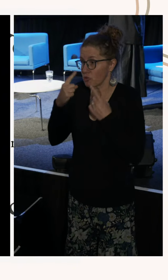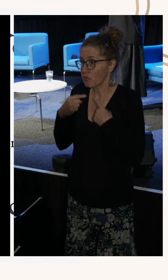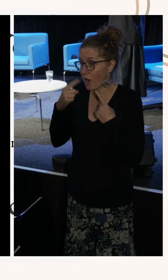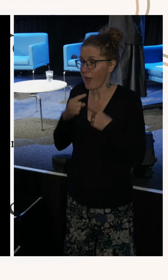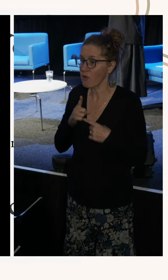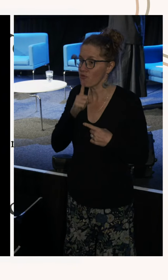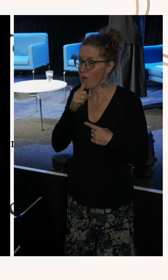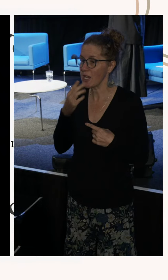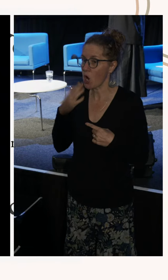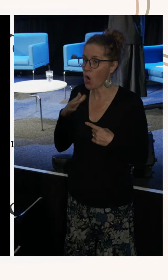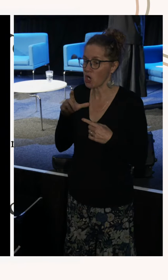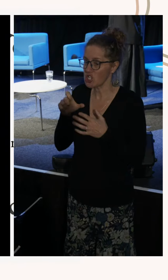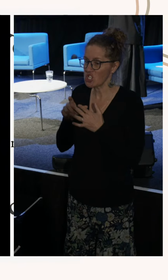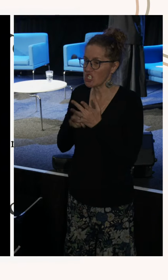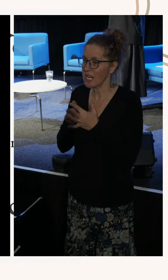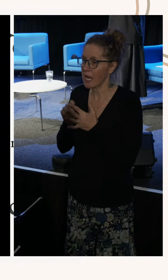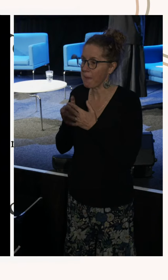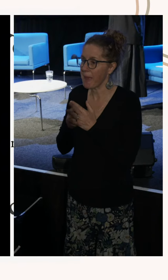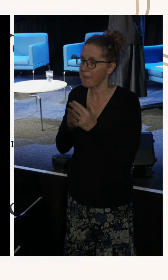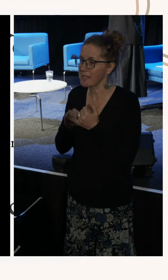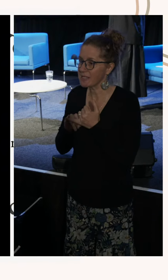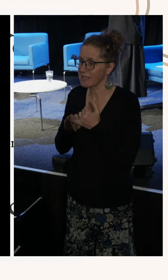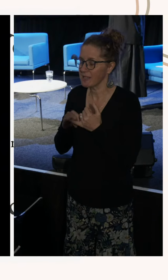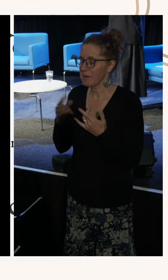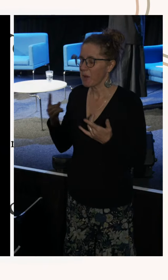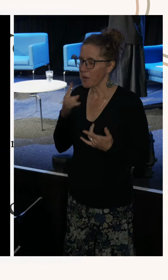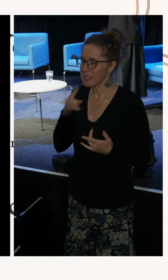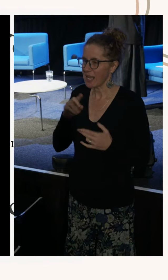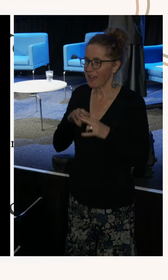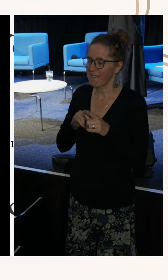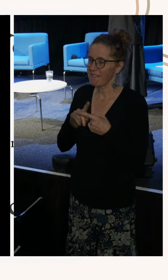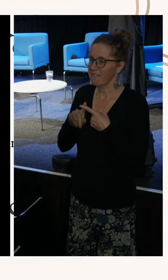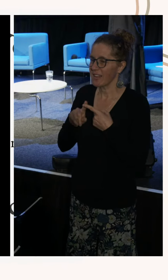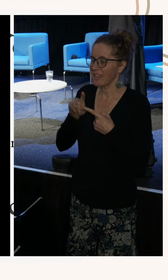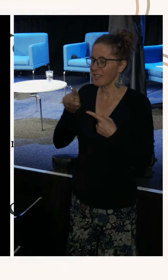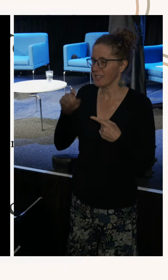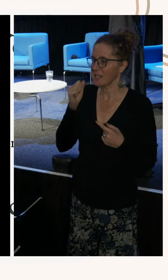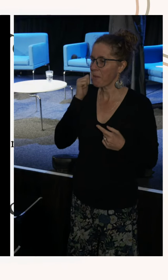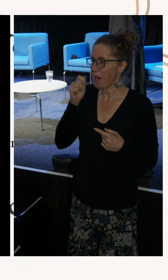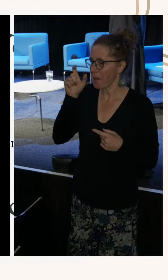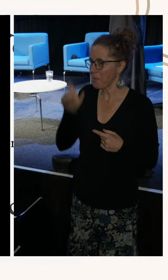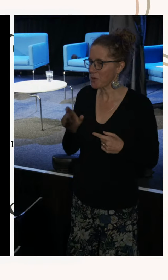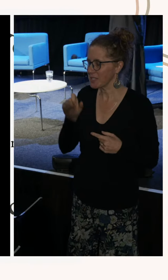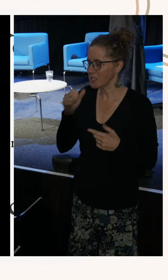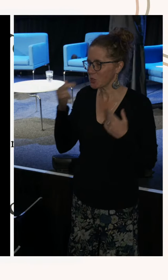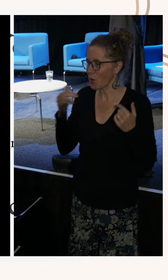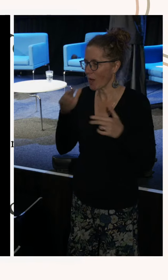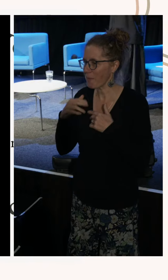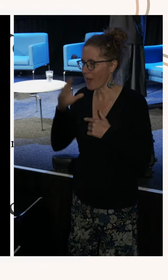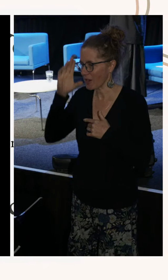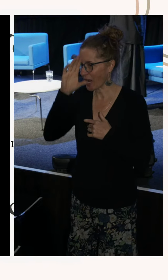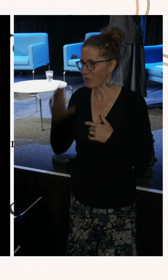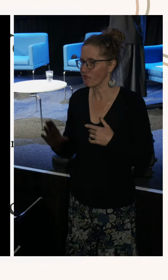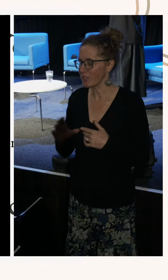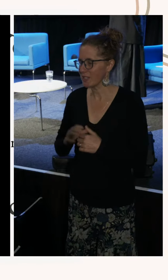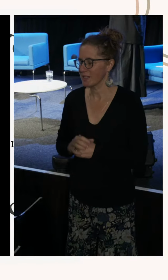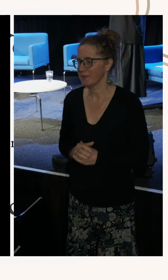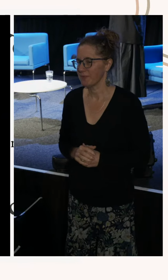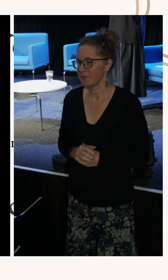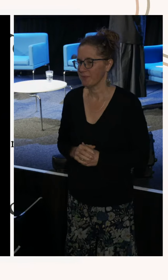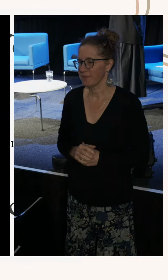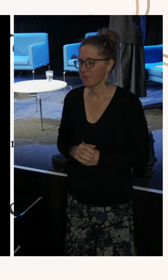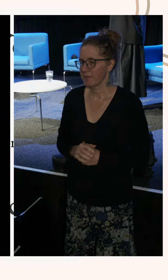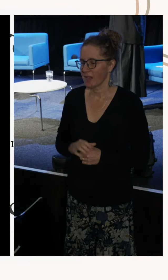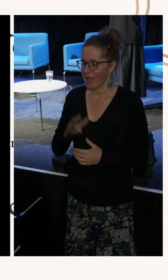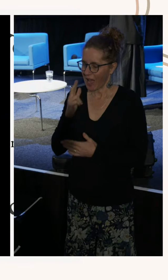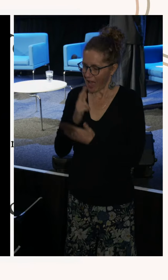although I will insist that Flea is a blackfella and that Under the Bridge is a song about country. Art can transcend the precise coordinates